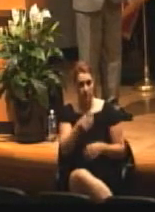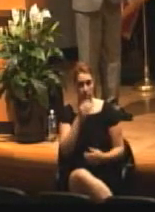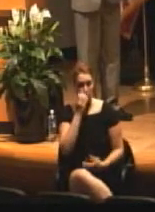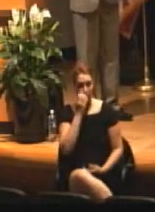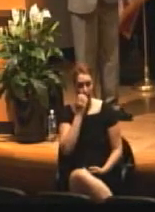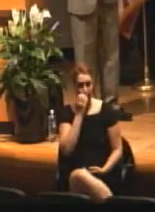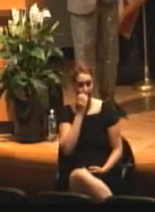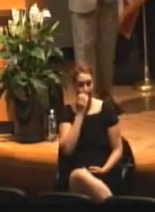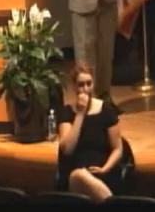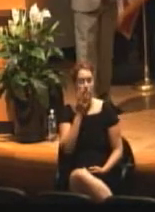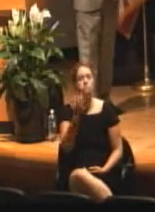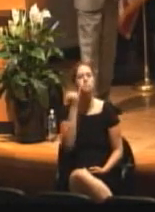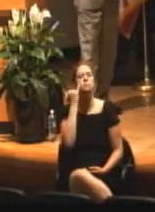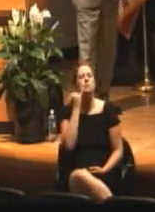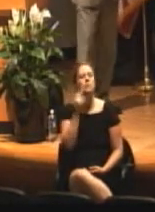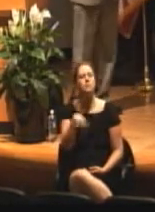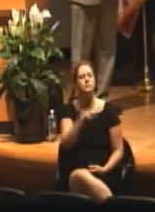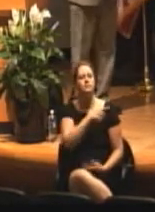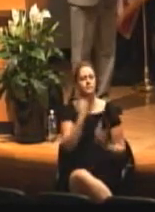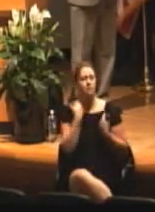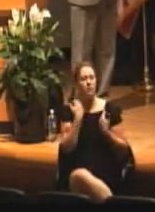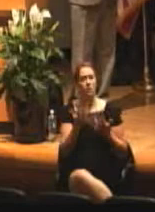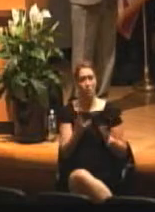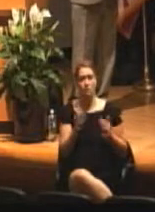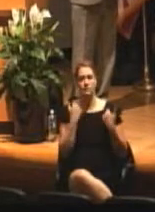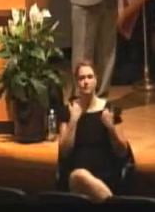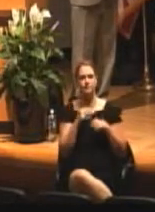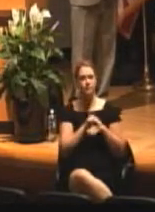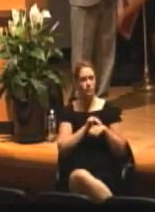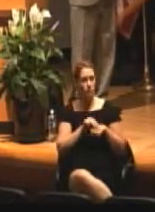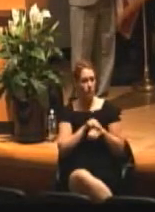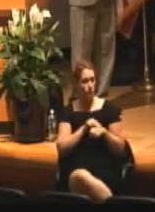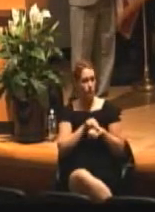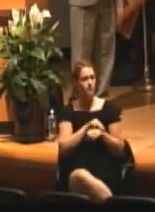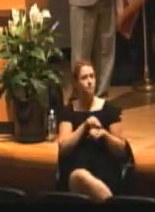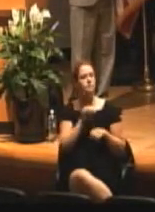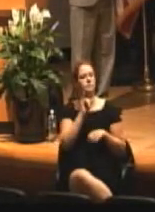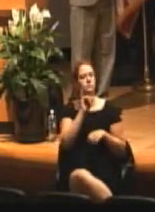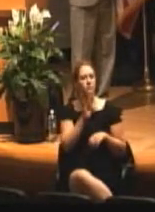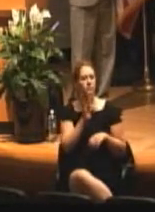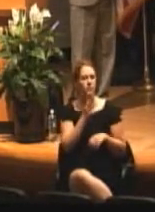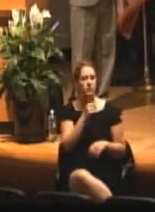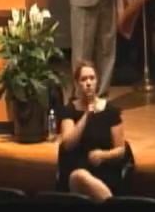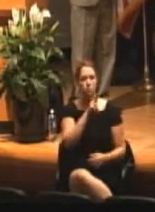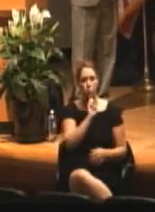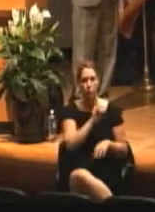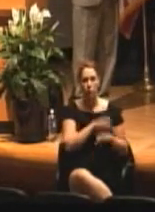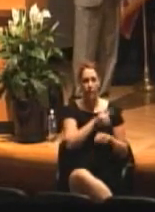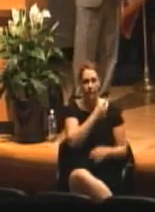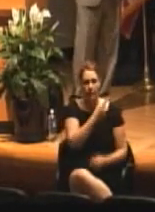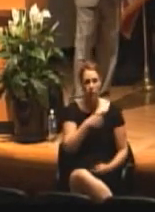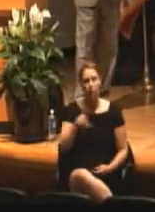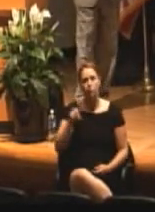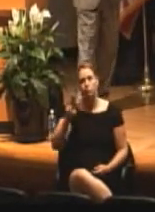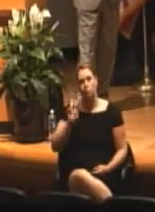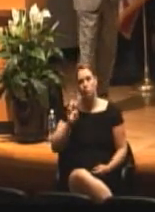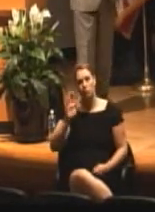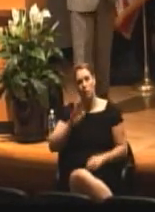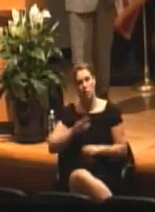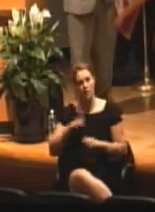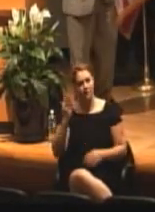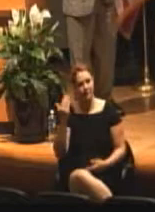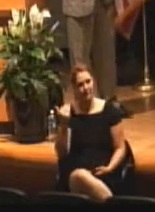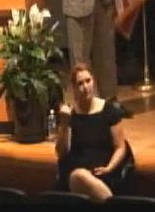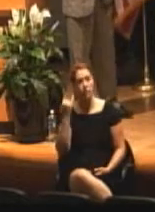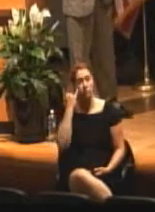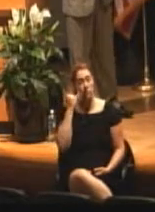How about if you have a mortgage right now? If anyone has anything, you know, maybe you're due on the 1st, overdue on the 15th. If you were to make your payment on, say, the 20th of